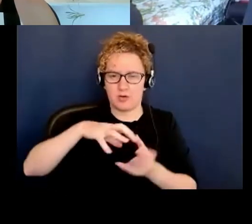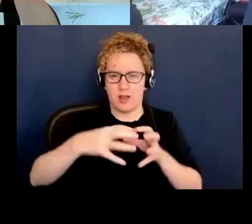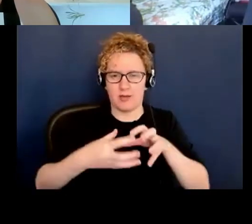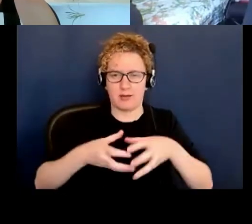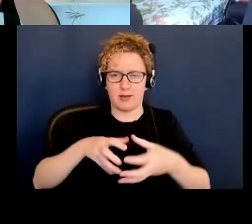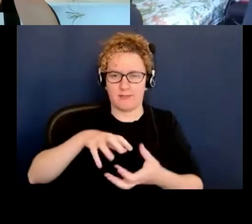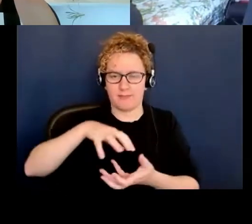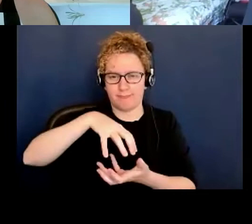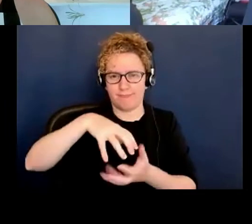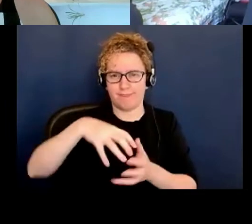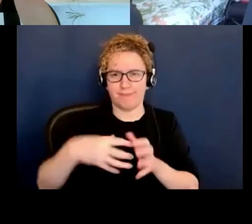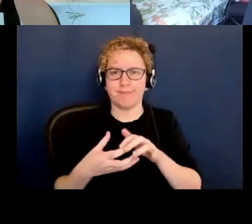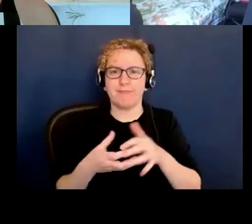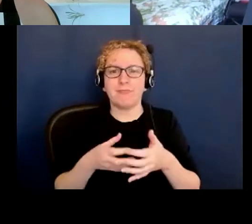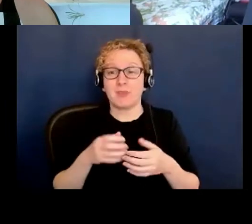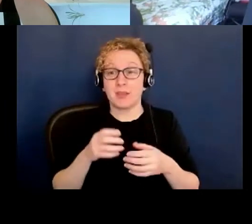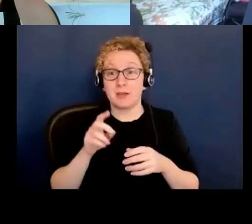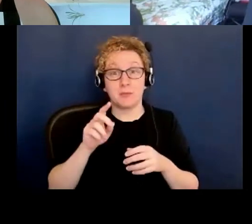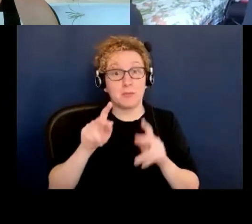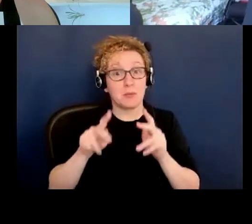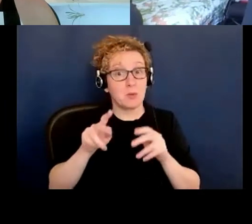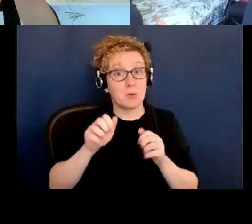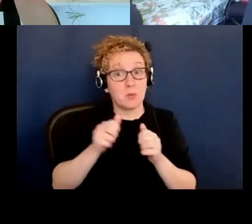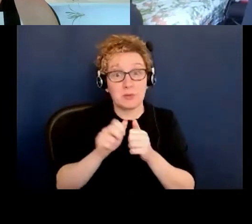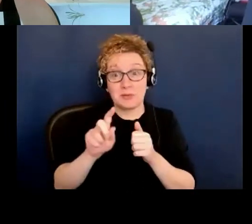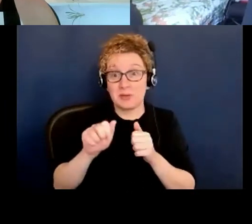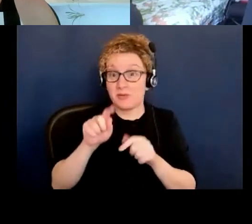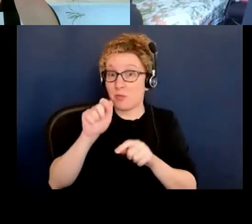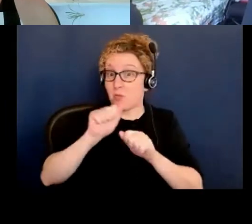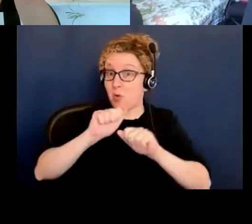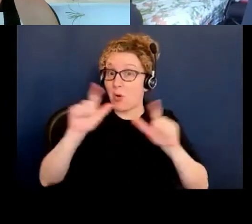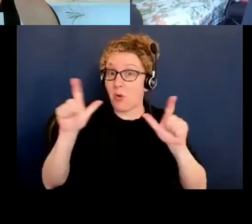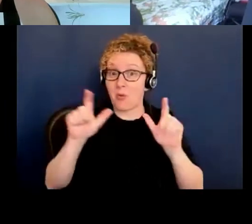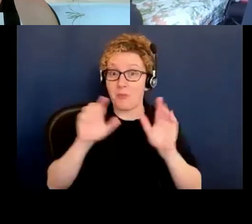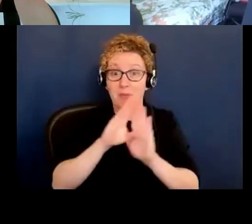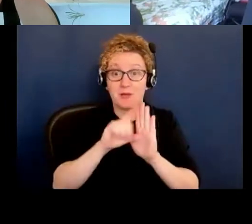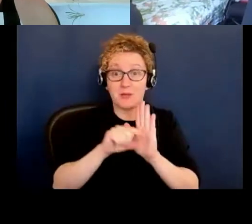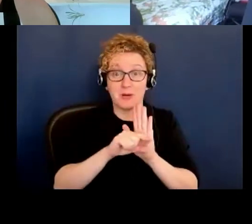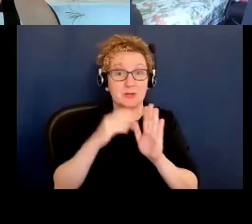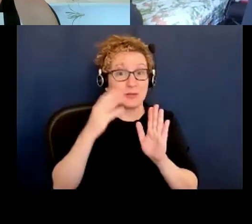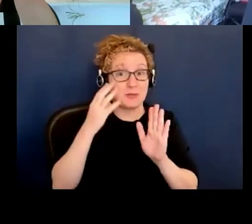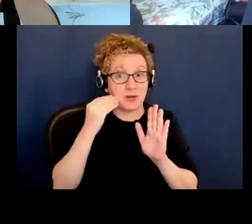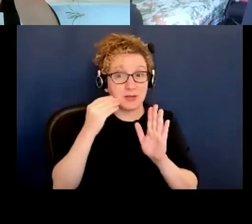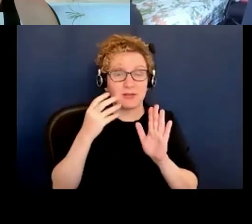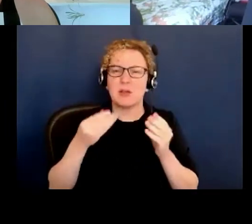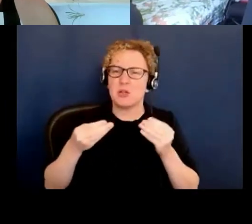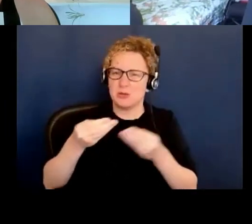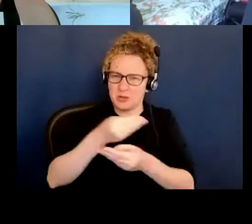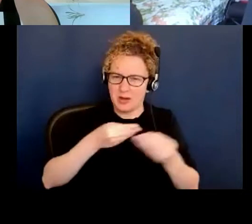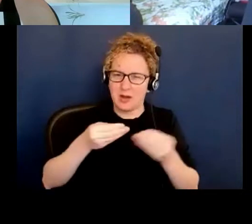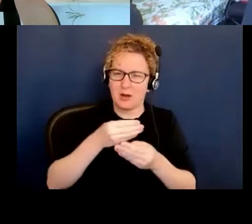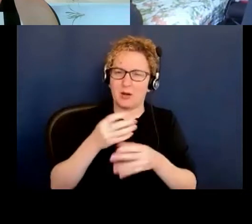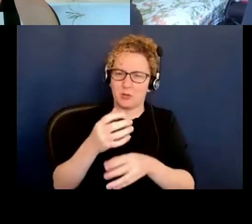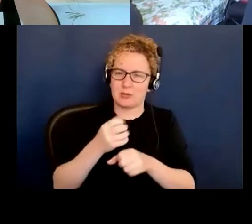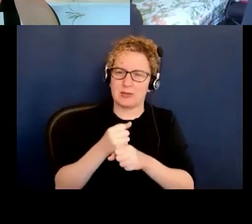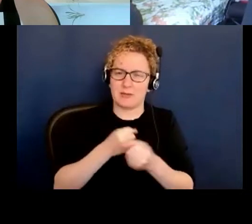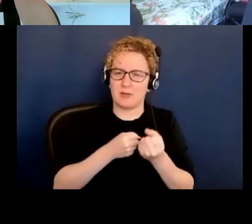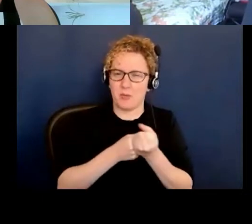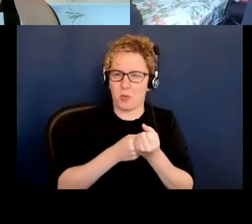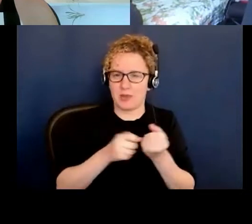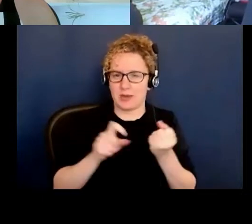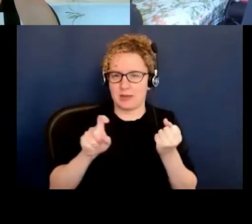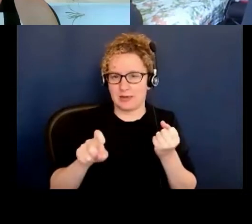of people with disabilities from all backgrounds and experiences to be able to share and receive the support they need for a